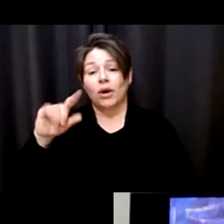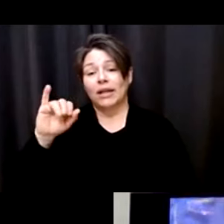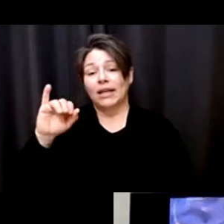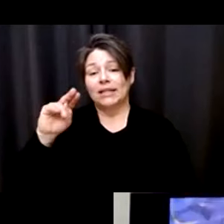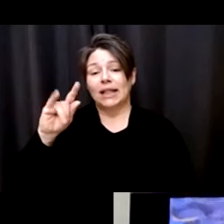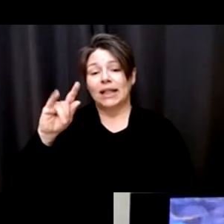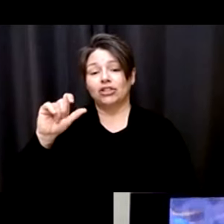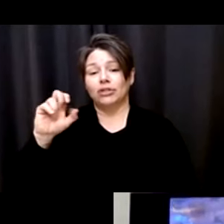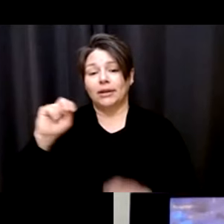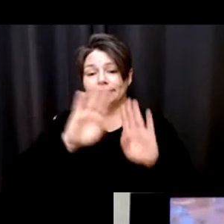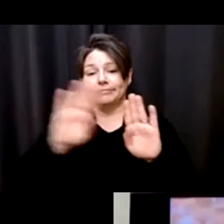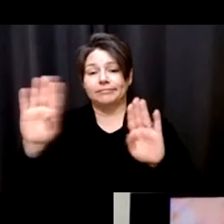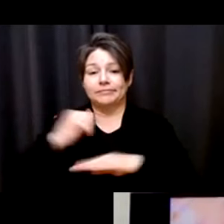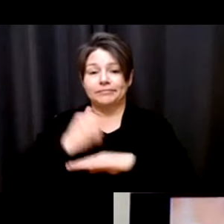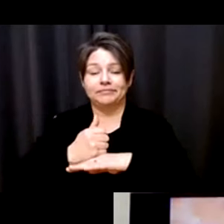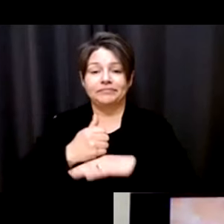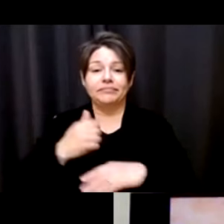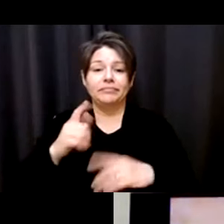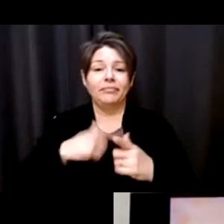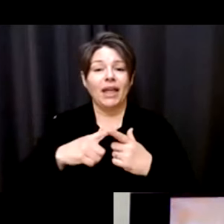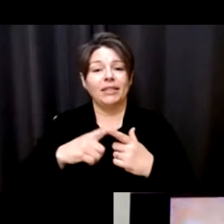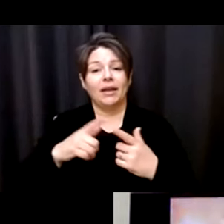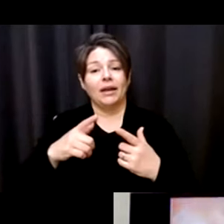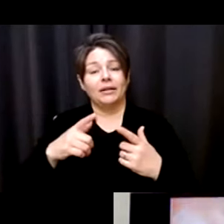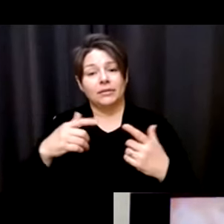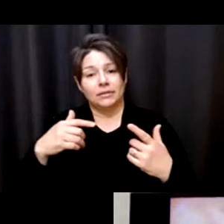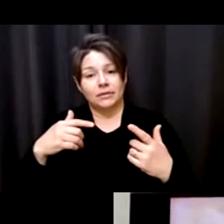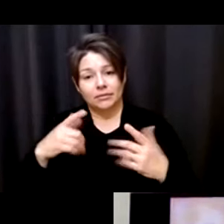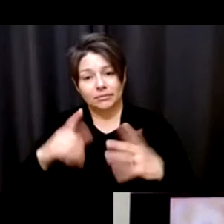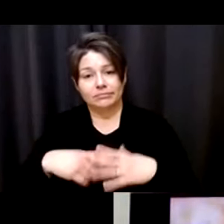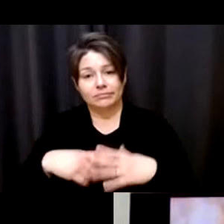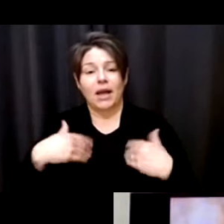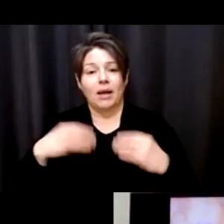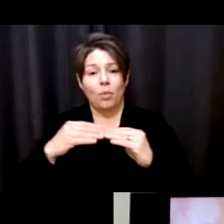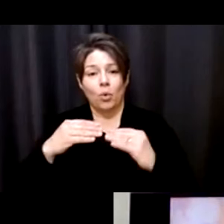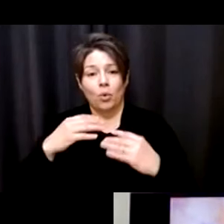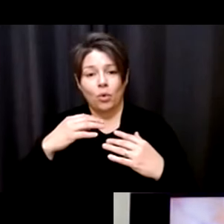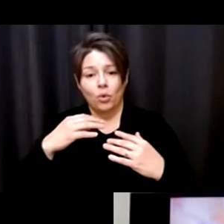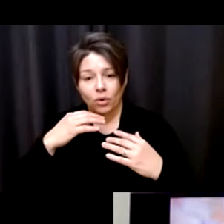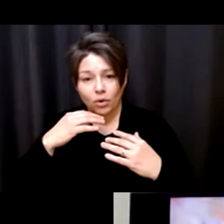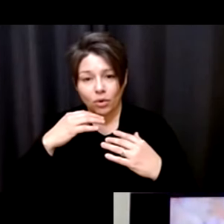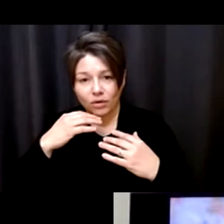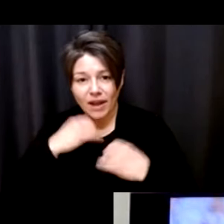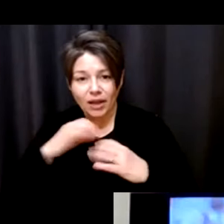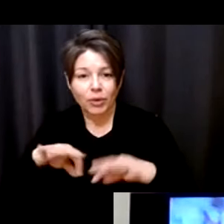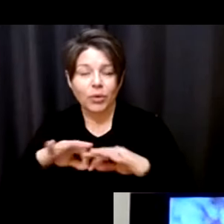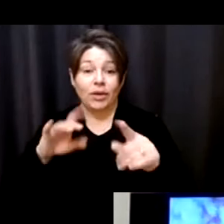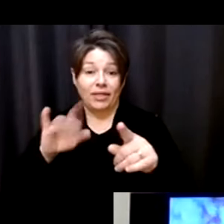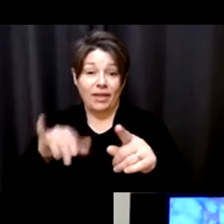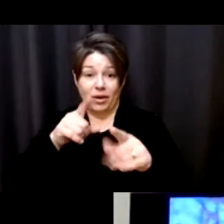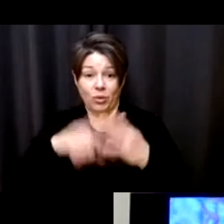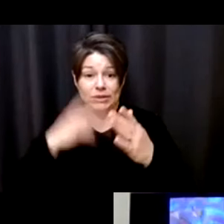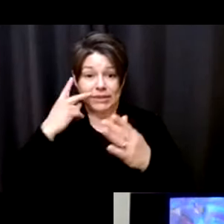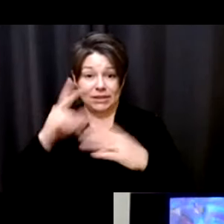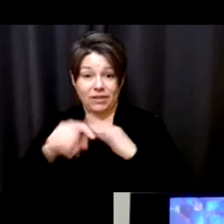made. And then it began to have more and more value. What you're seeing right now in the